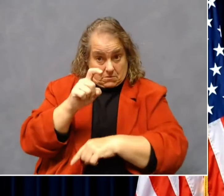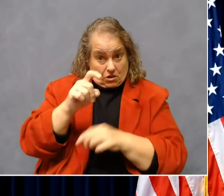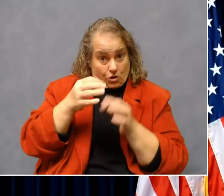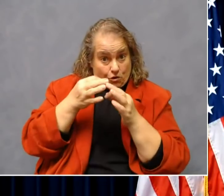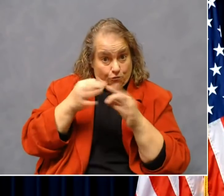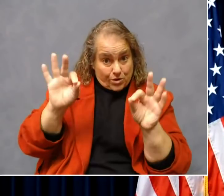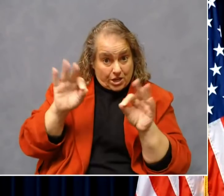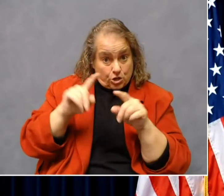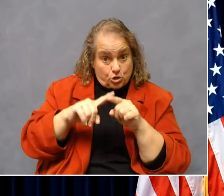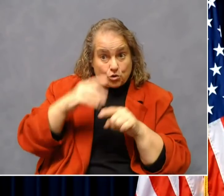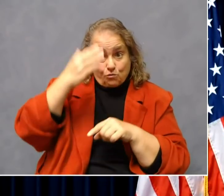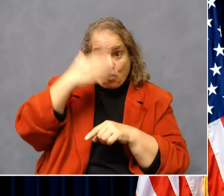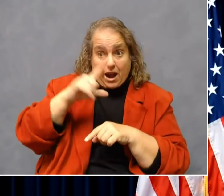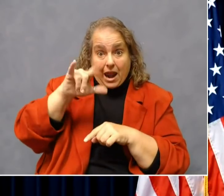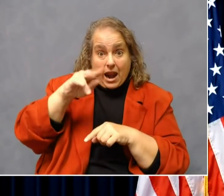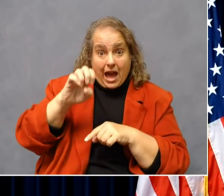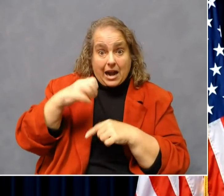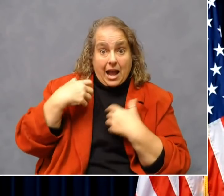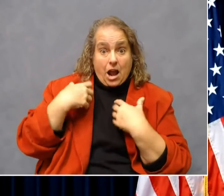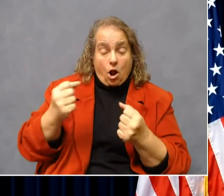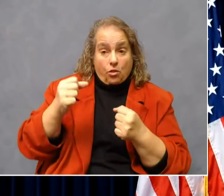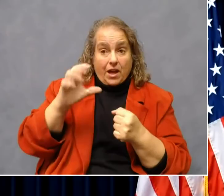and people in long-term care facilities.